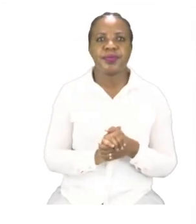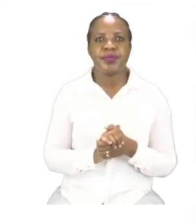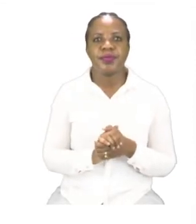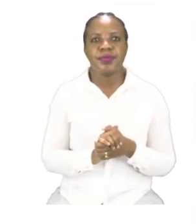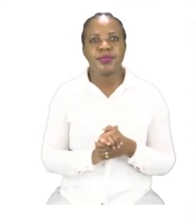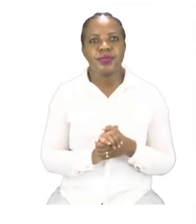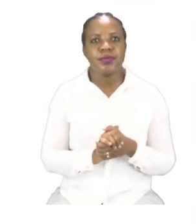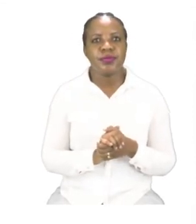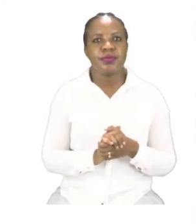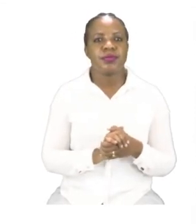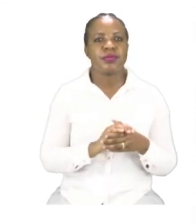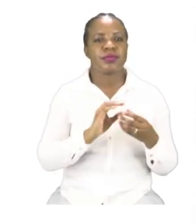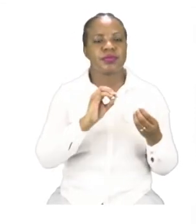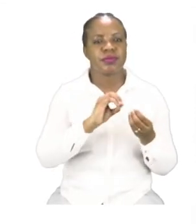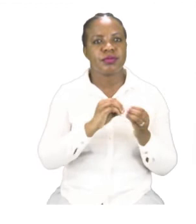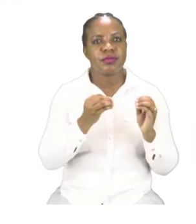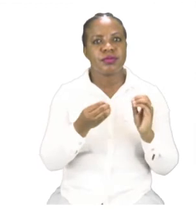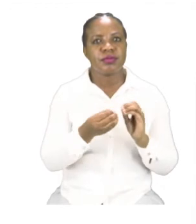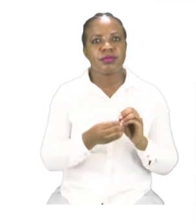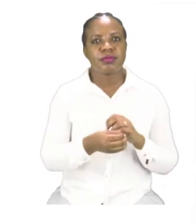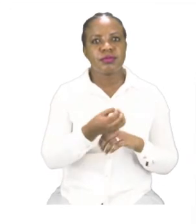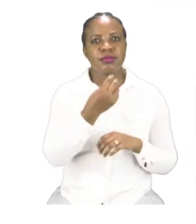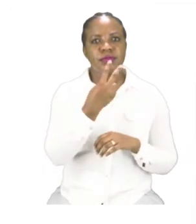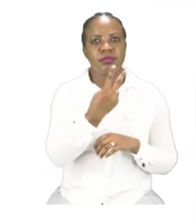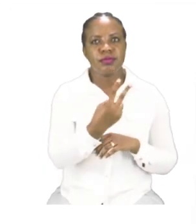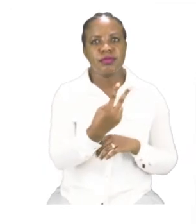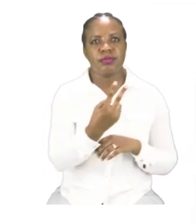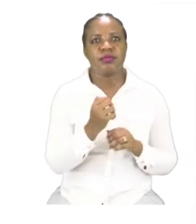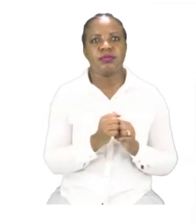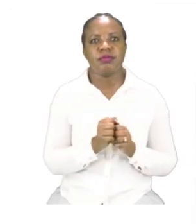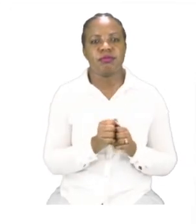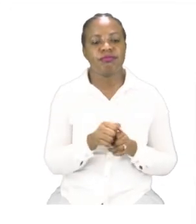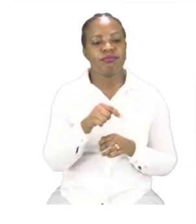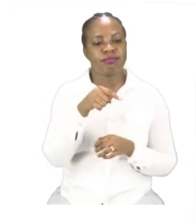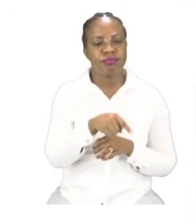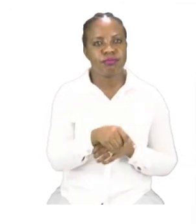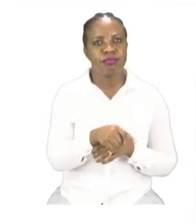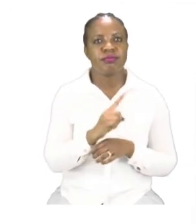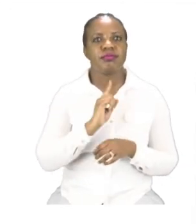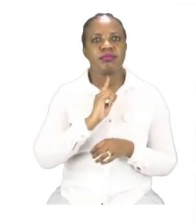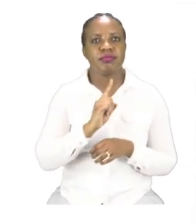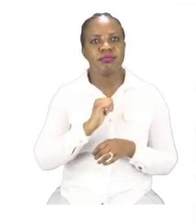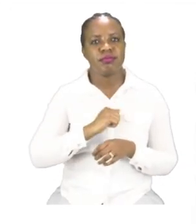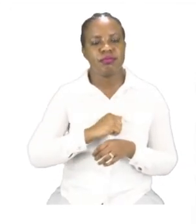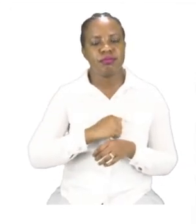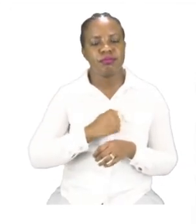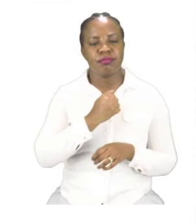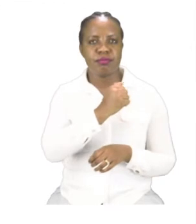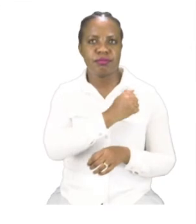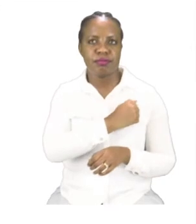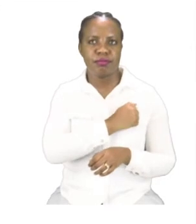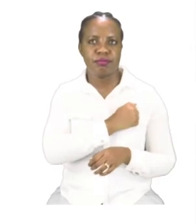Let's do number 2 together. It says, let's read it. This is my